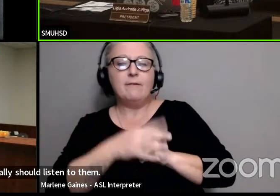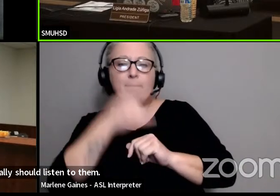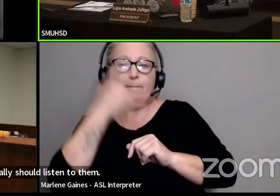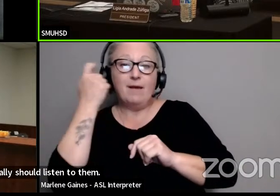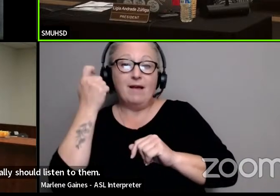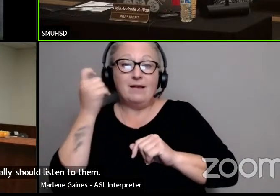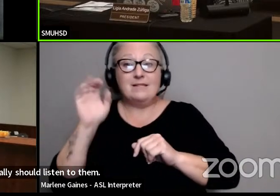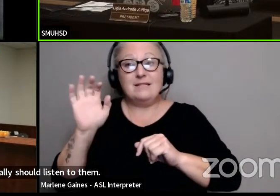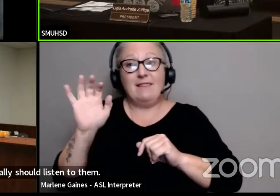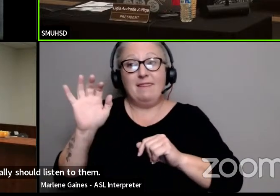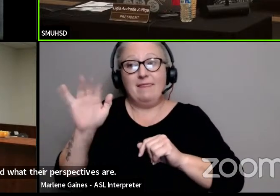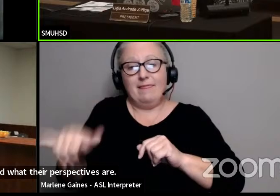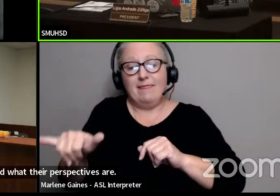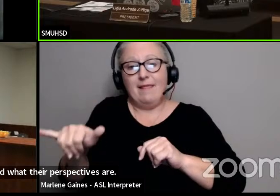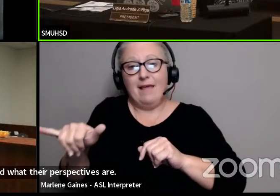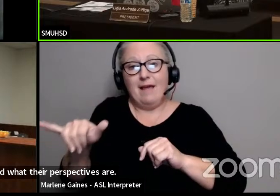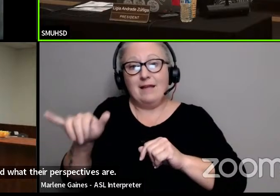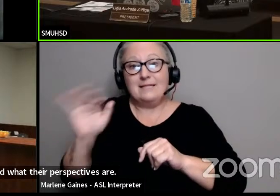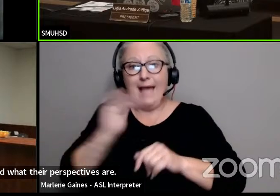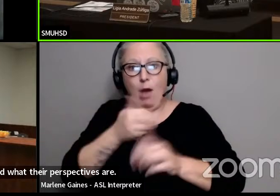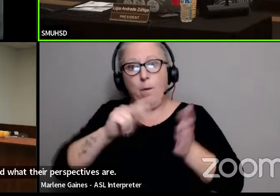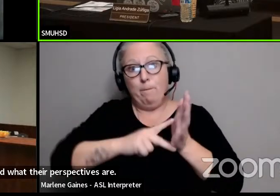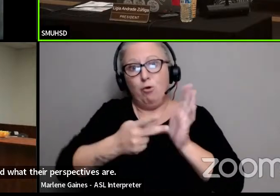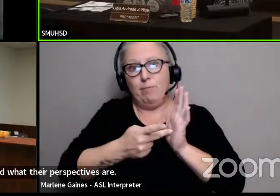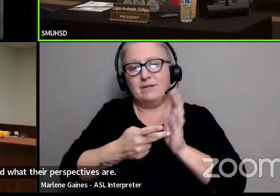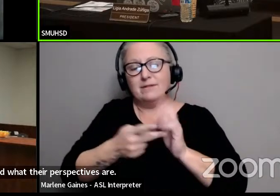because that's really, again, our purpose.